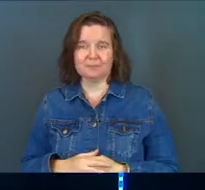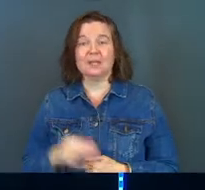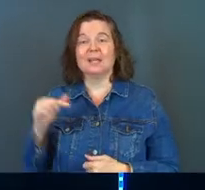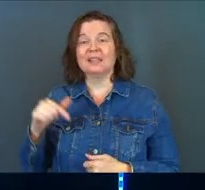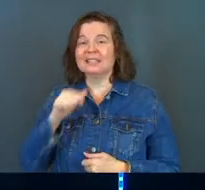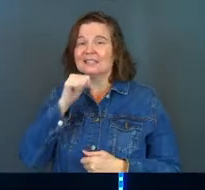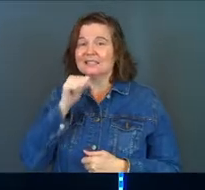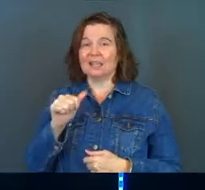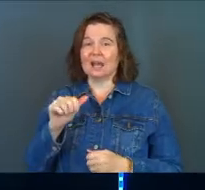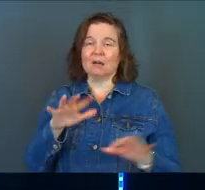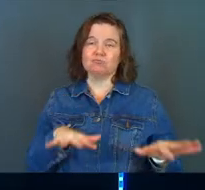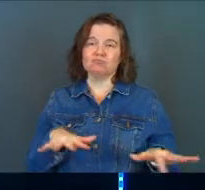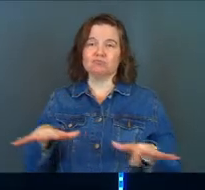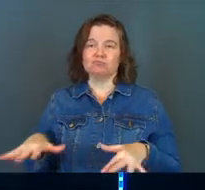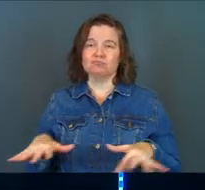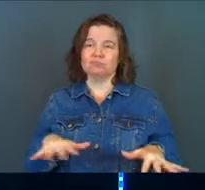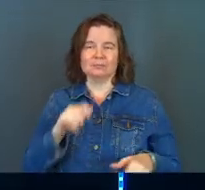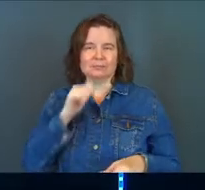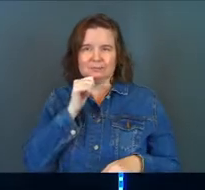This is not chill.